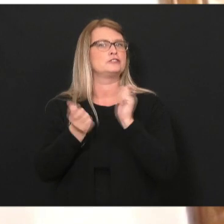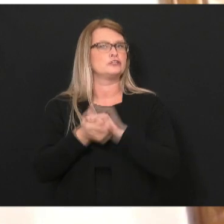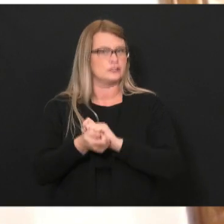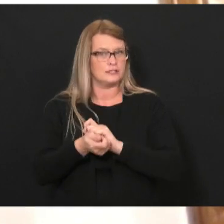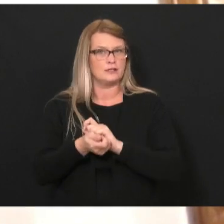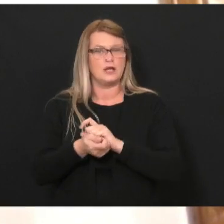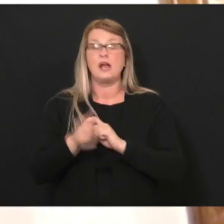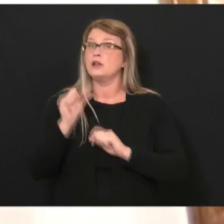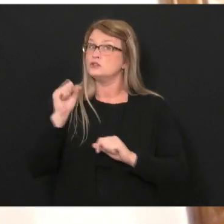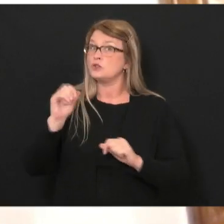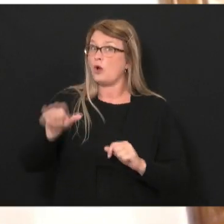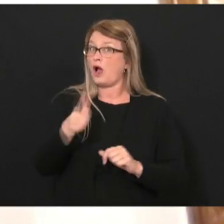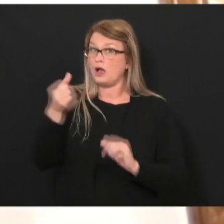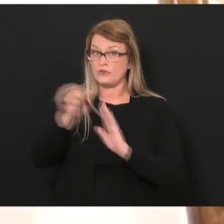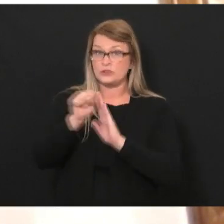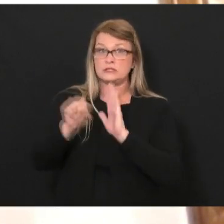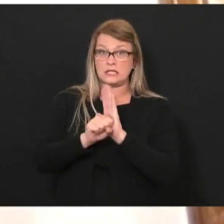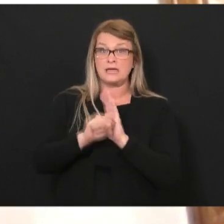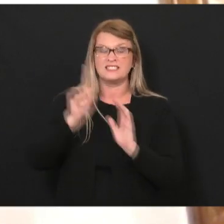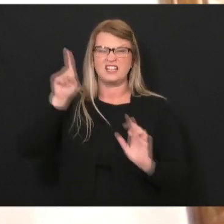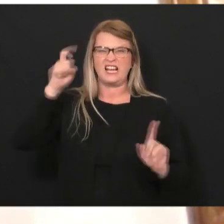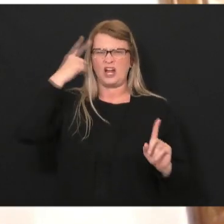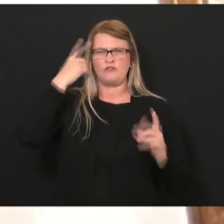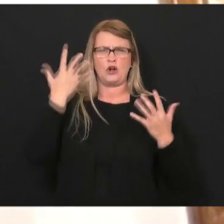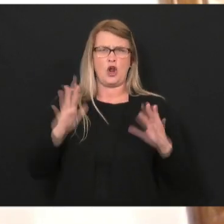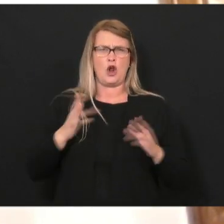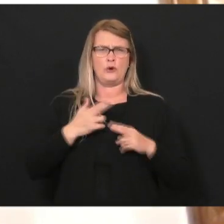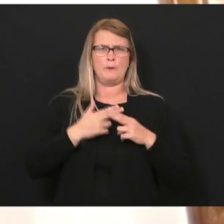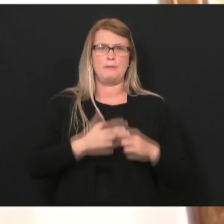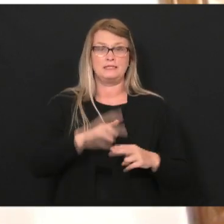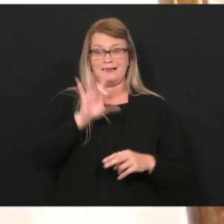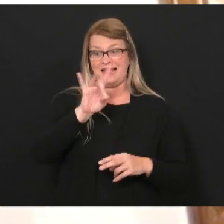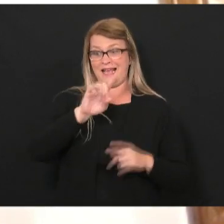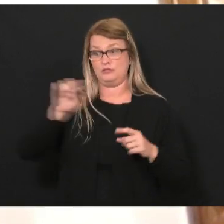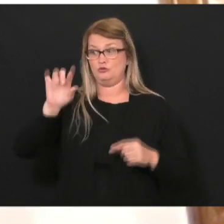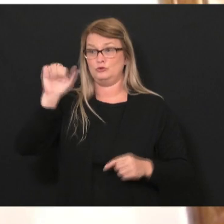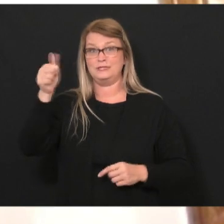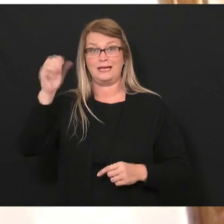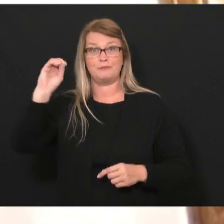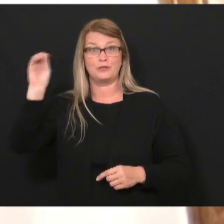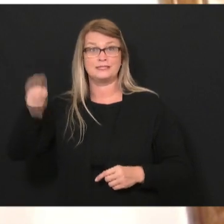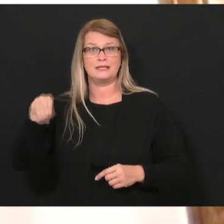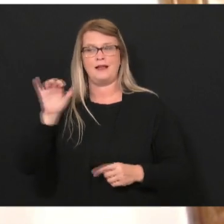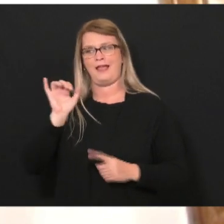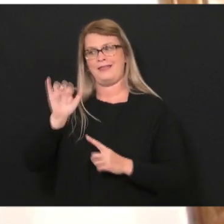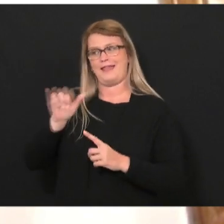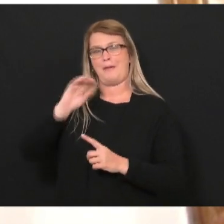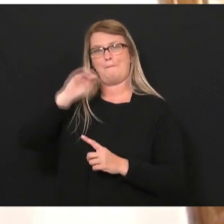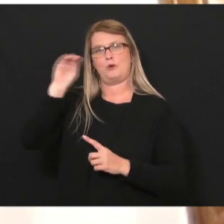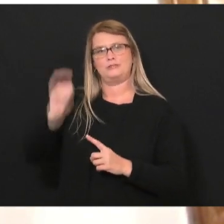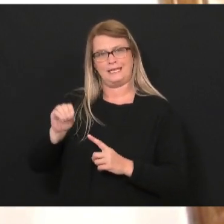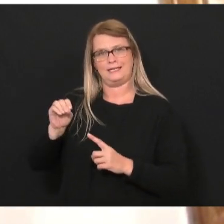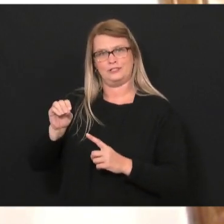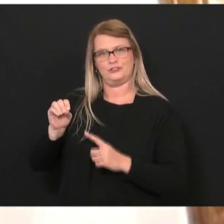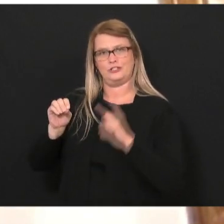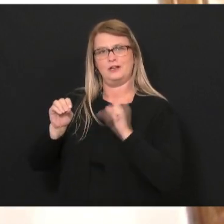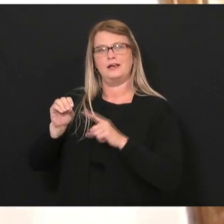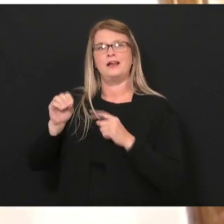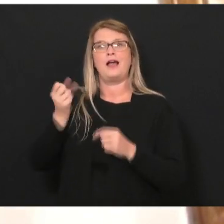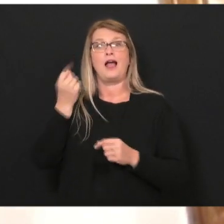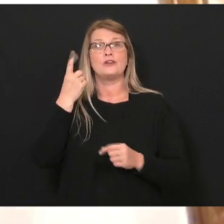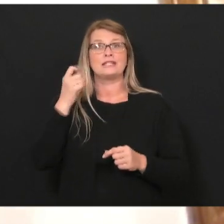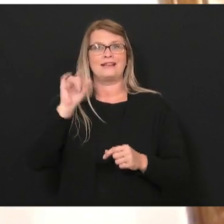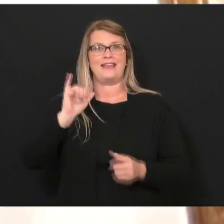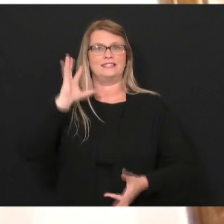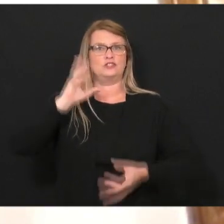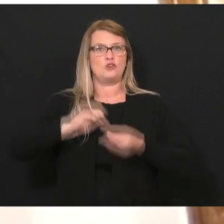we look at other states, as the governor suggested, the 8 to 10% is a percentage basis, which takes into account the total